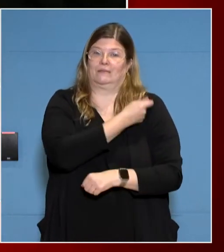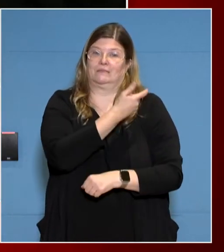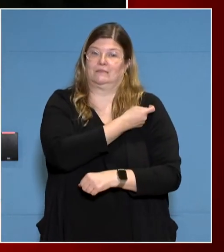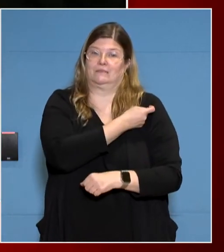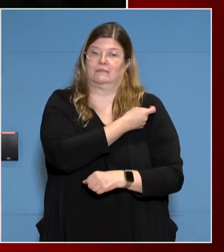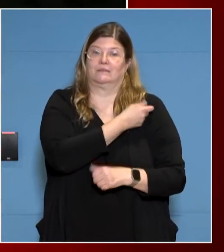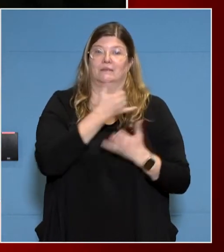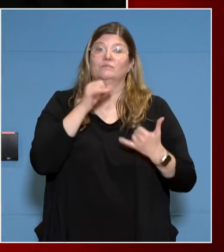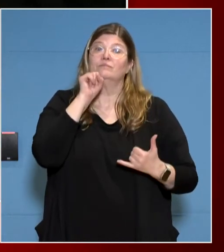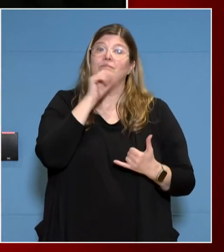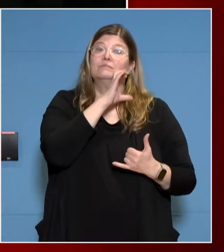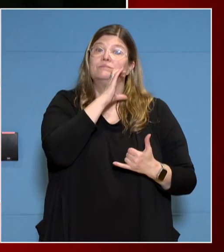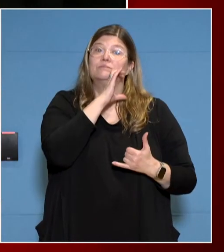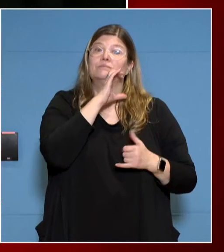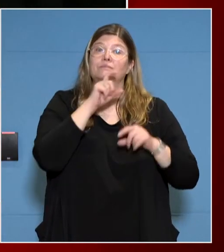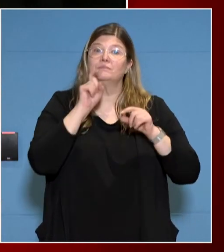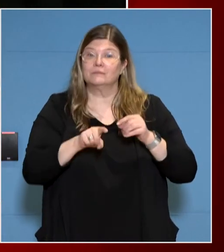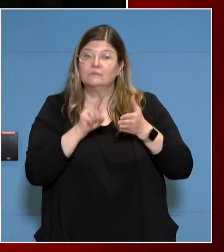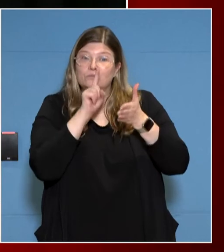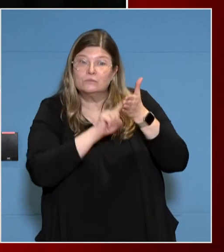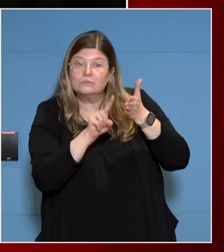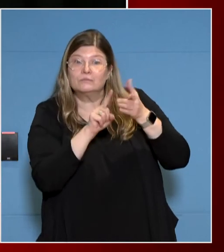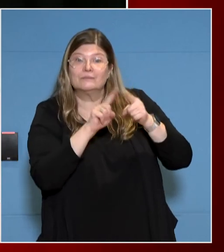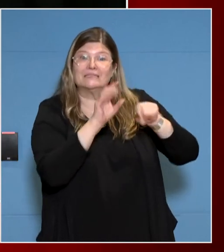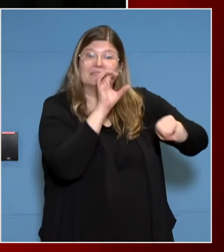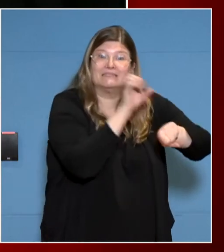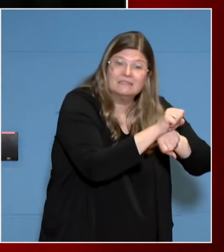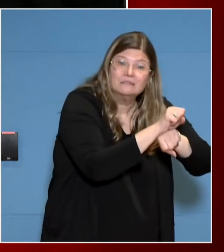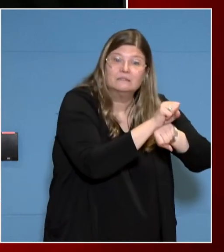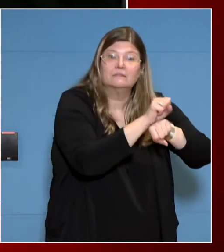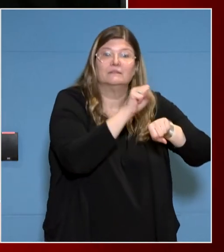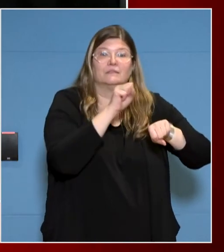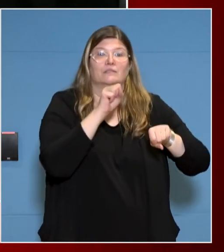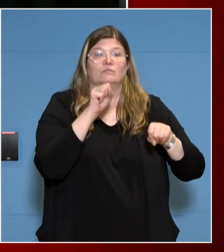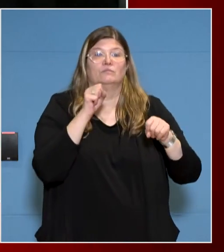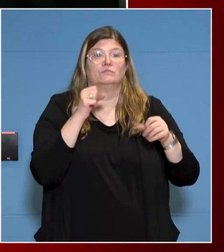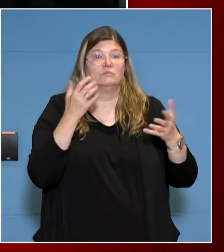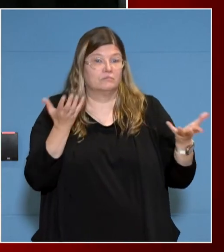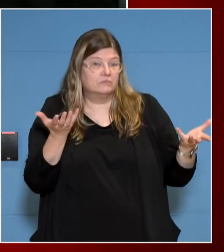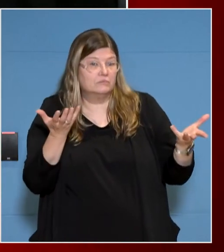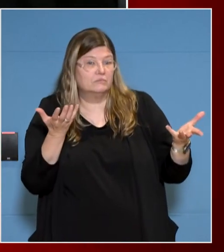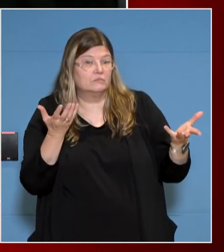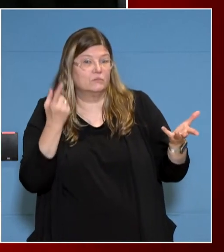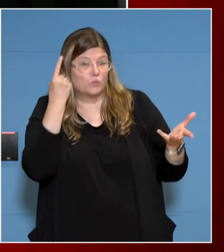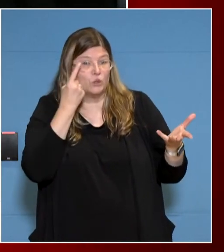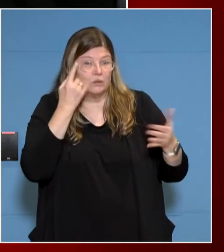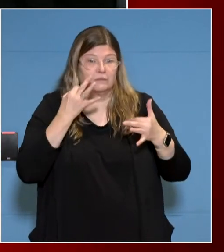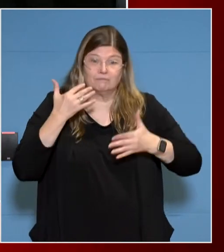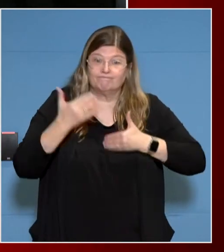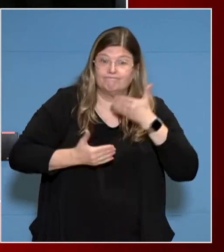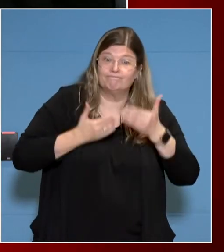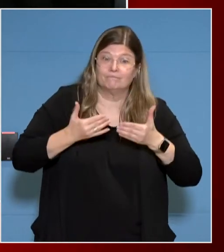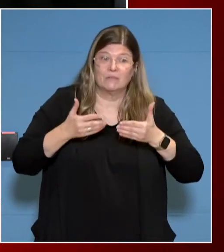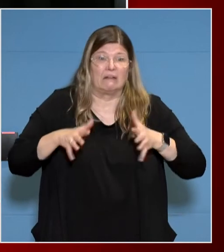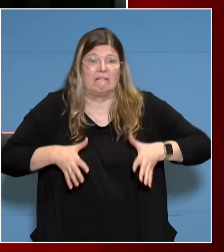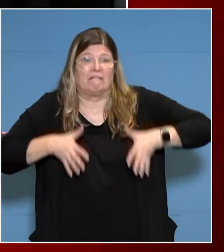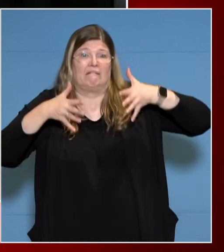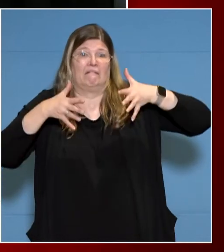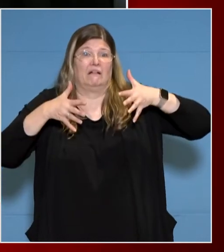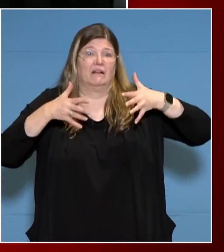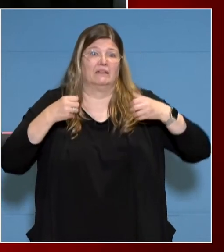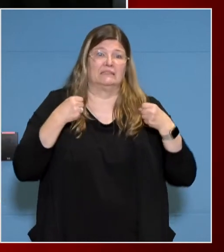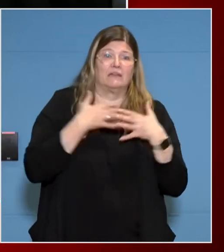to book a vaccination appointment. So I'm wondering, and this process can be anxiety-inducing. So I wonder why isn't there a wait